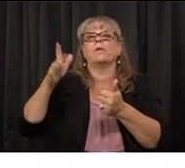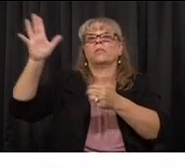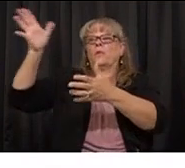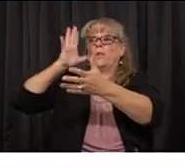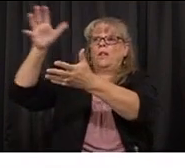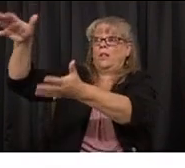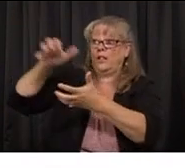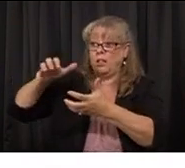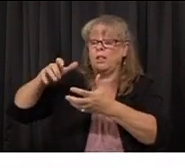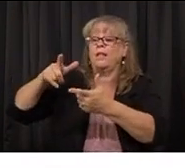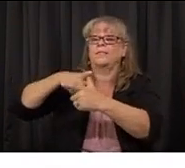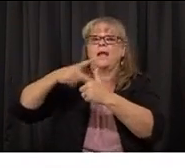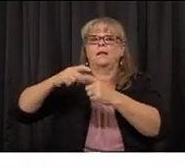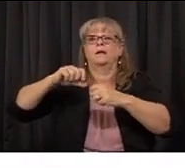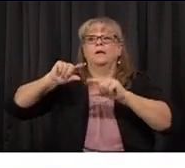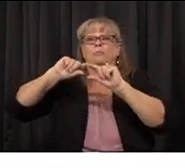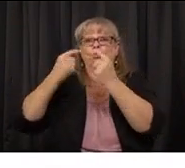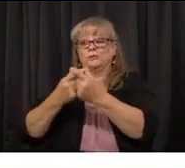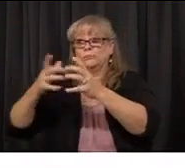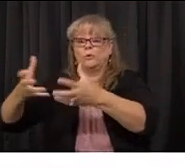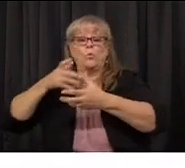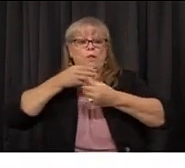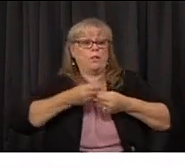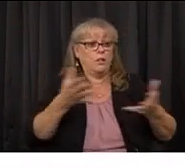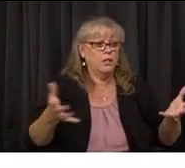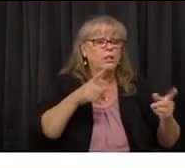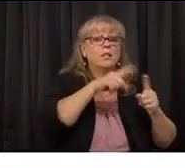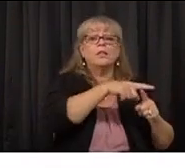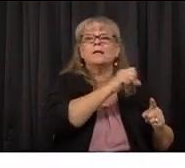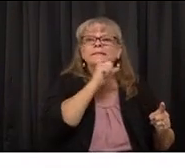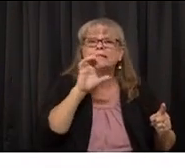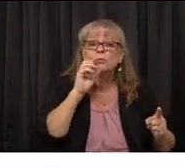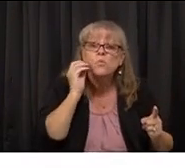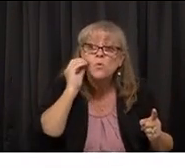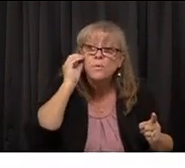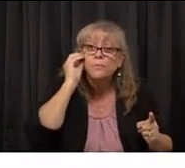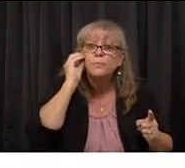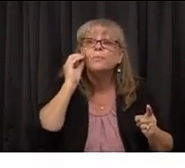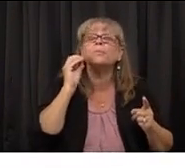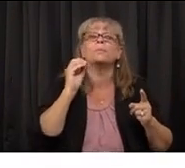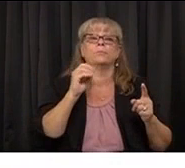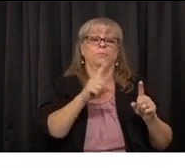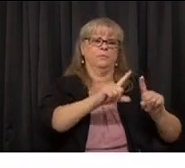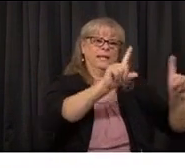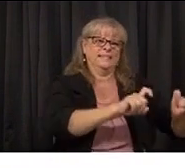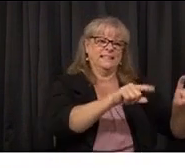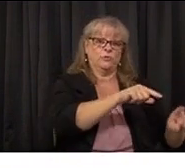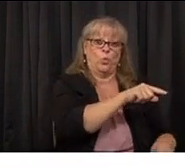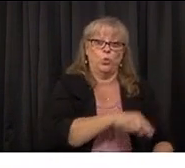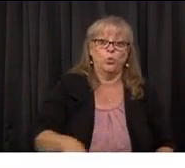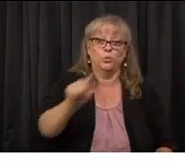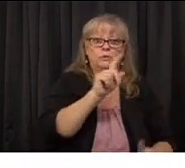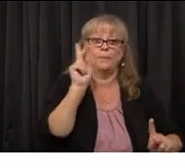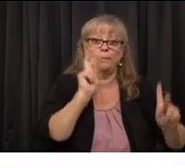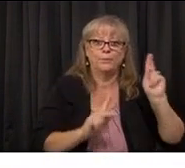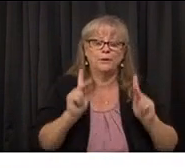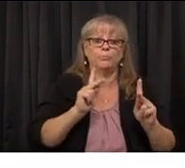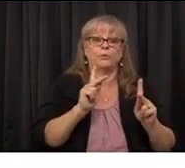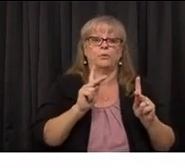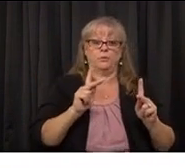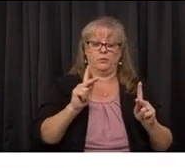widespread proactive asymptomatic testing that they're rapidly expanding for residents and staff, and we've been able to bring down that infection